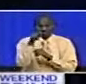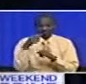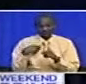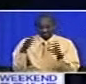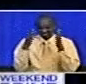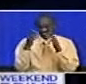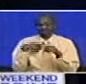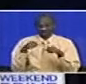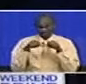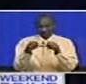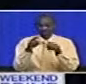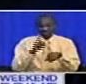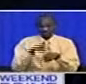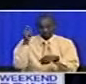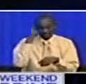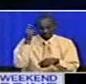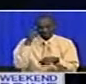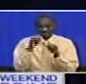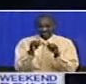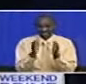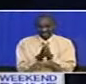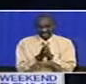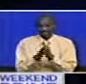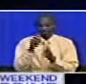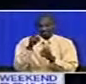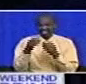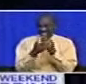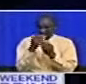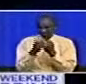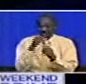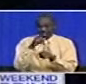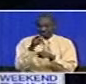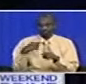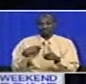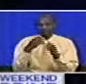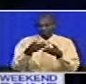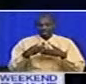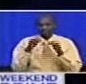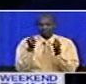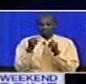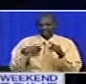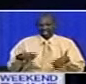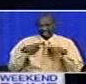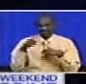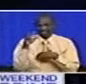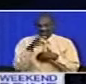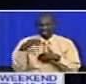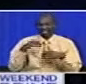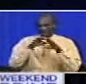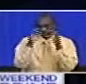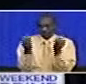are going on well. Do remember to stay around and be careful. Welcome to our Bulletin tonight. We're live in the country and around the